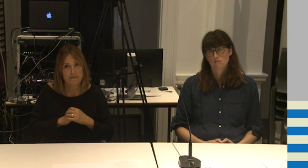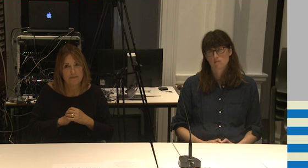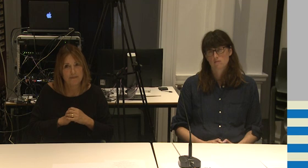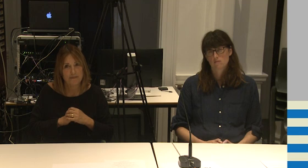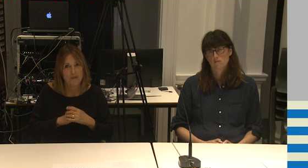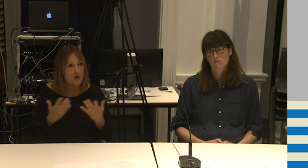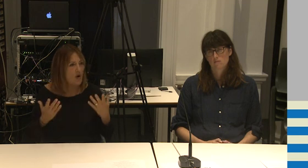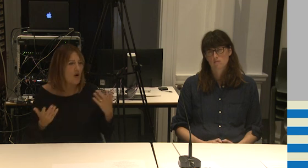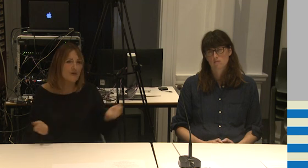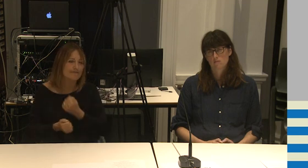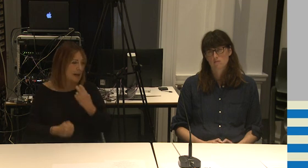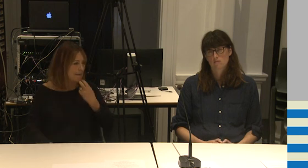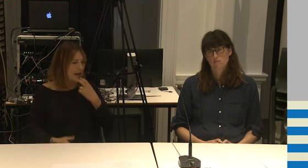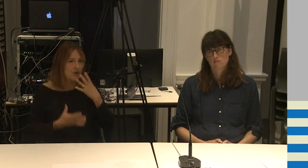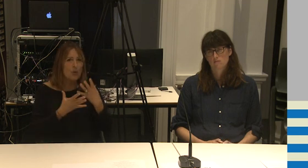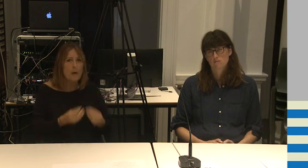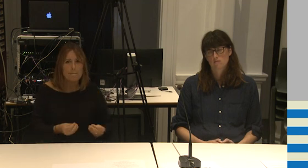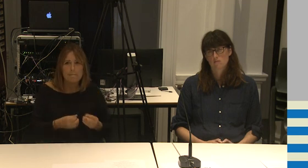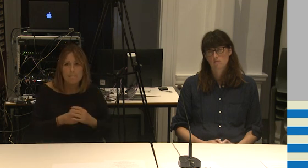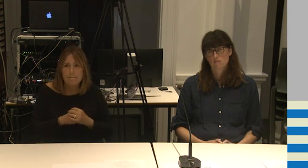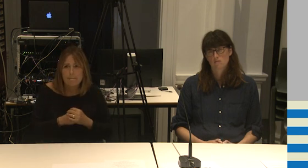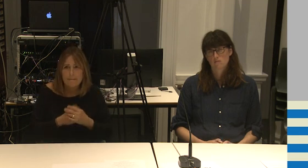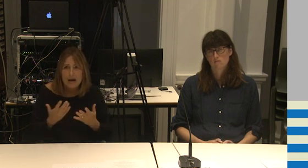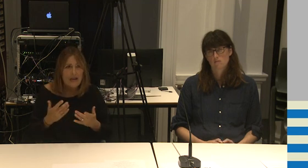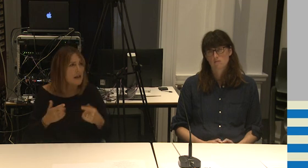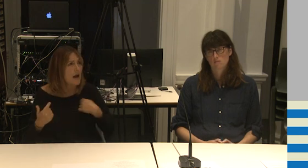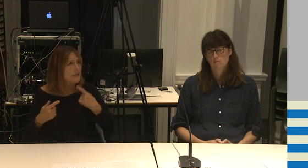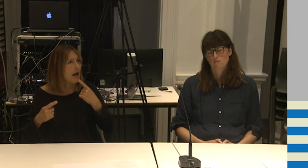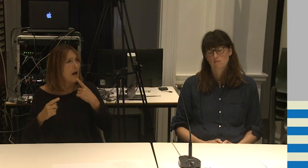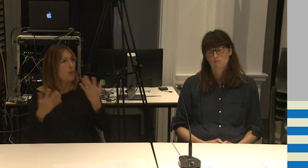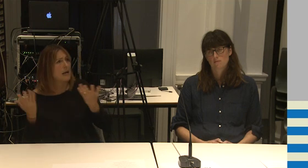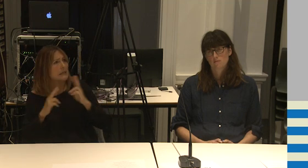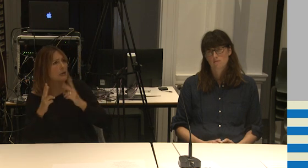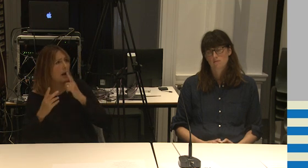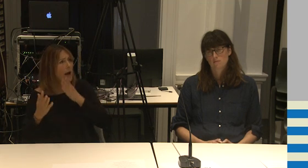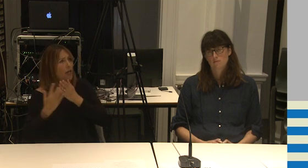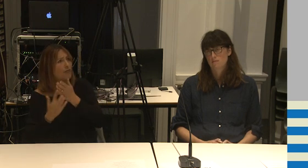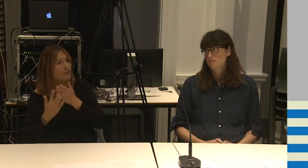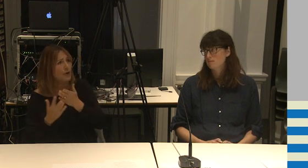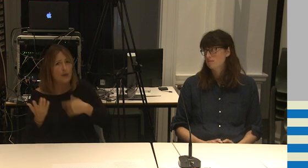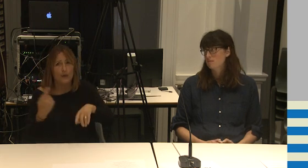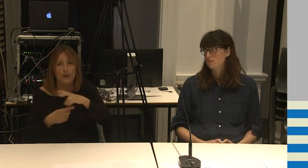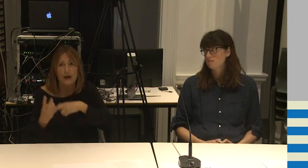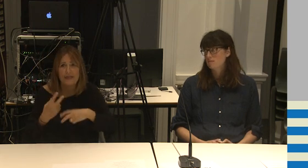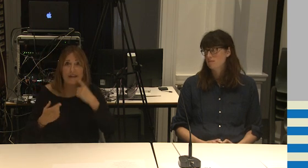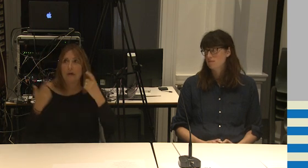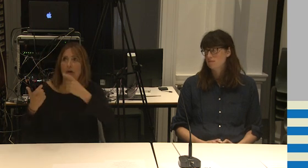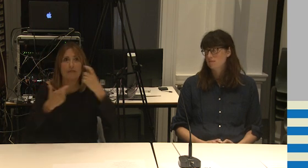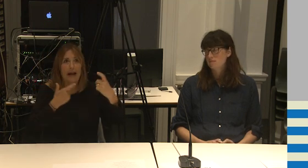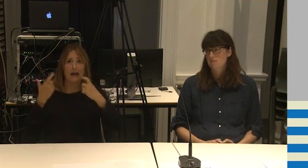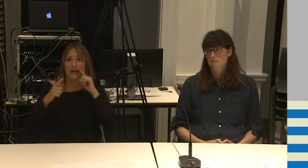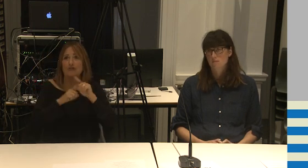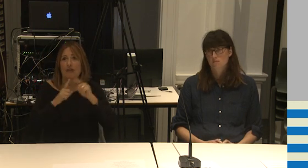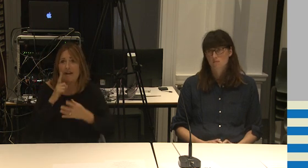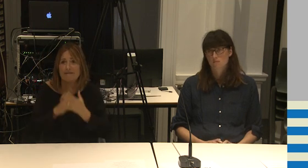have run out of battery on it. And then I'd be saying, where are the interpreters? I can't get through here. So everybody running around trying to find interpreters for me and things like